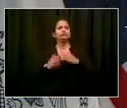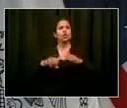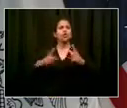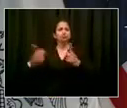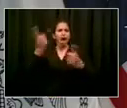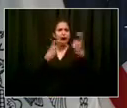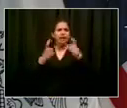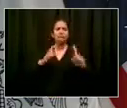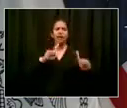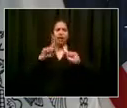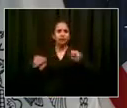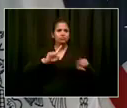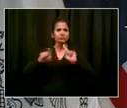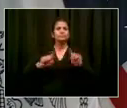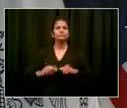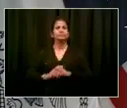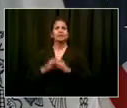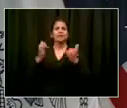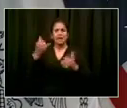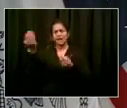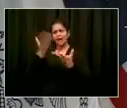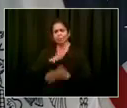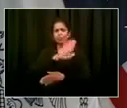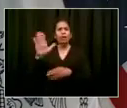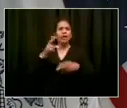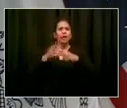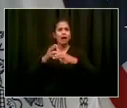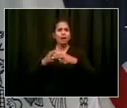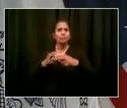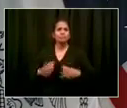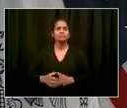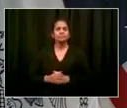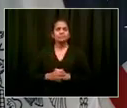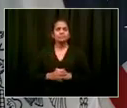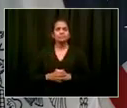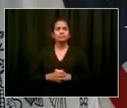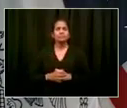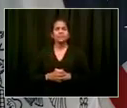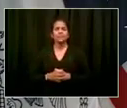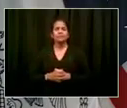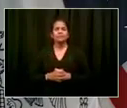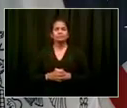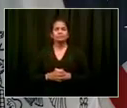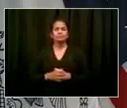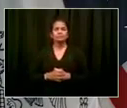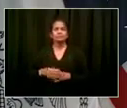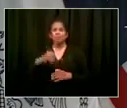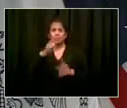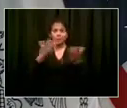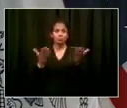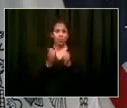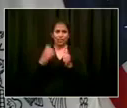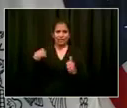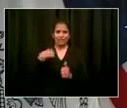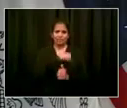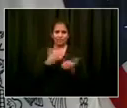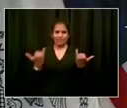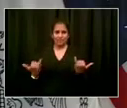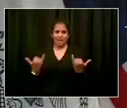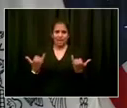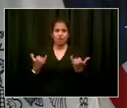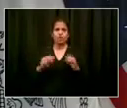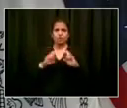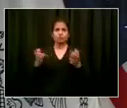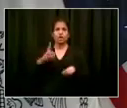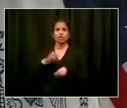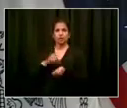know the name and outlet of each journalist. We'll now begin our Q&A. As a reminder, we're joined today by Commissioner Choksi, Deputy Director